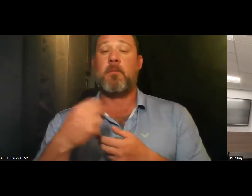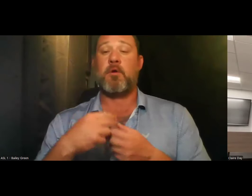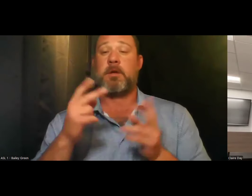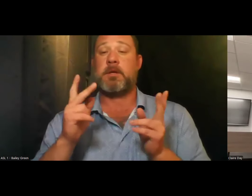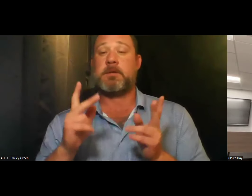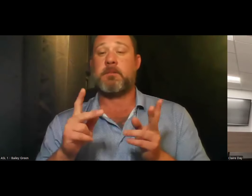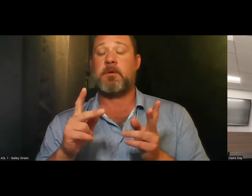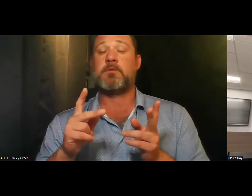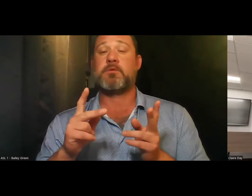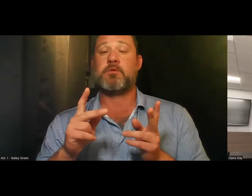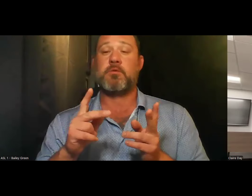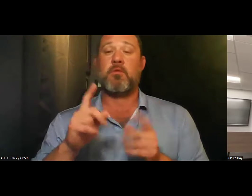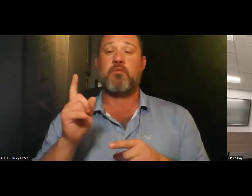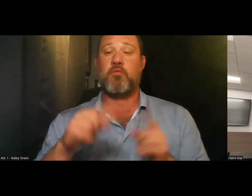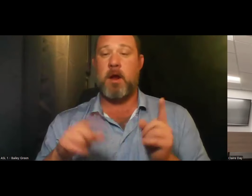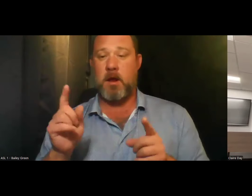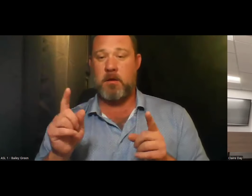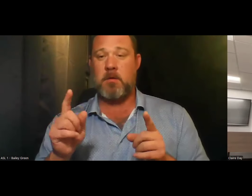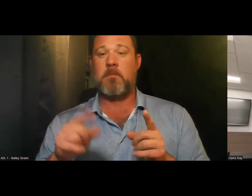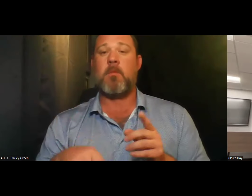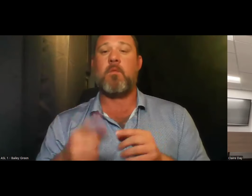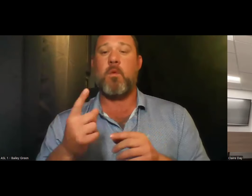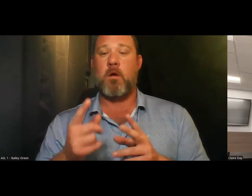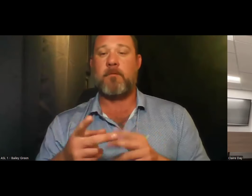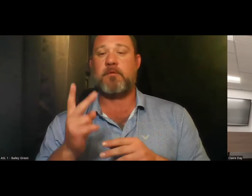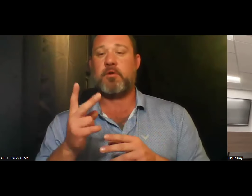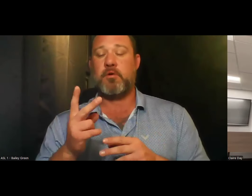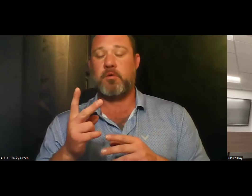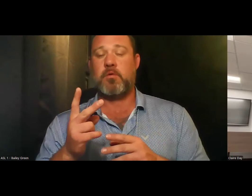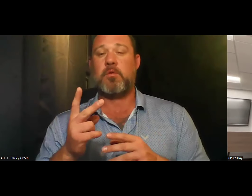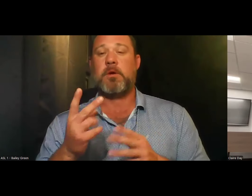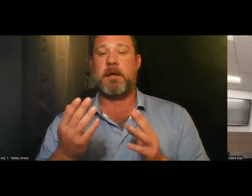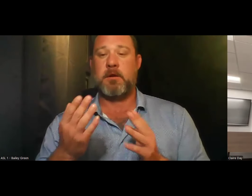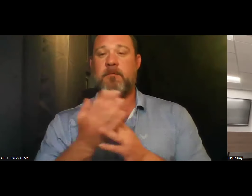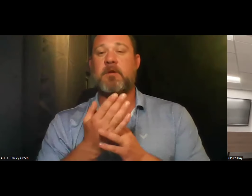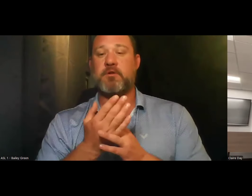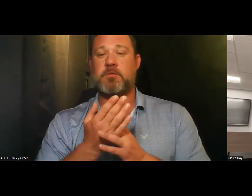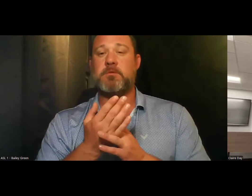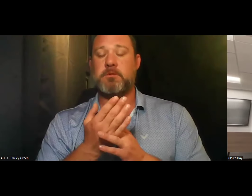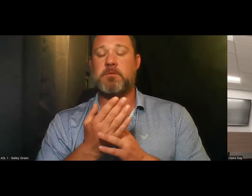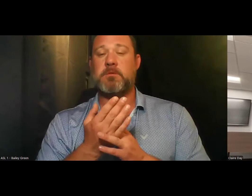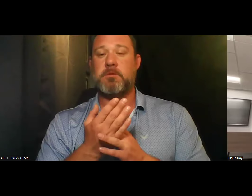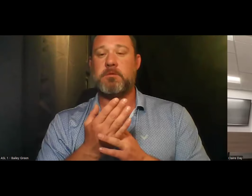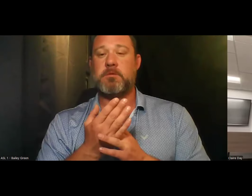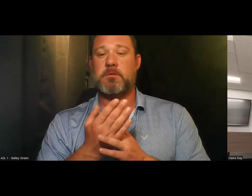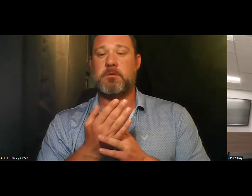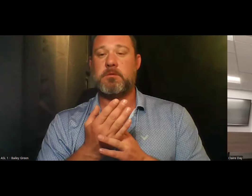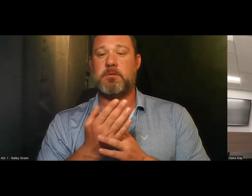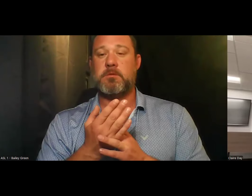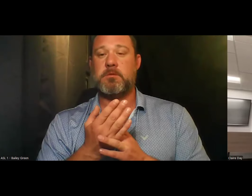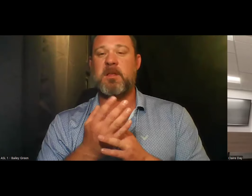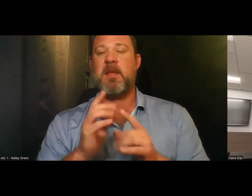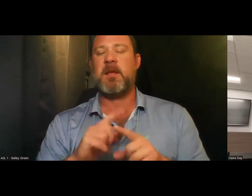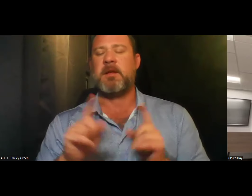were randomized into one of 2 lifestyle intervention groups that differed slightly